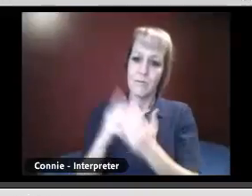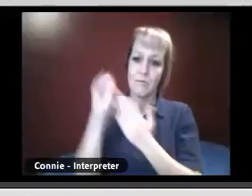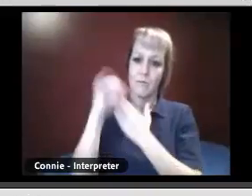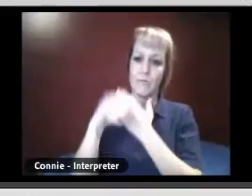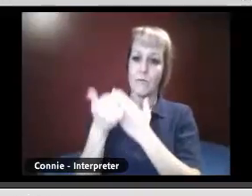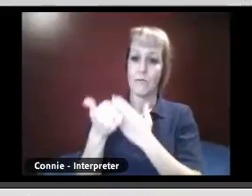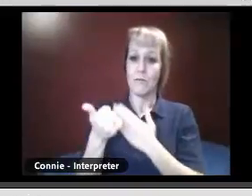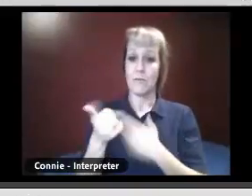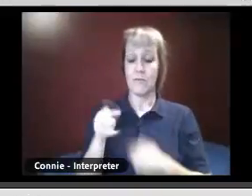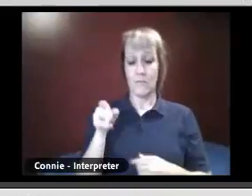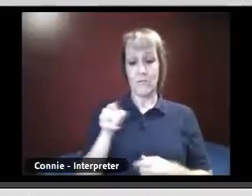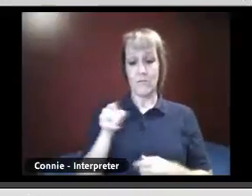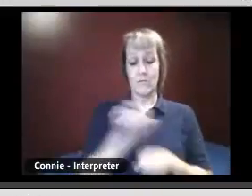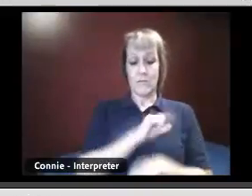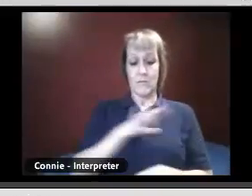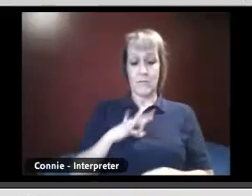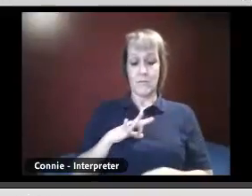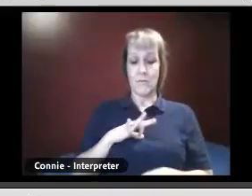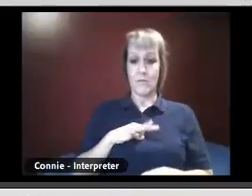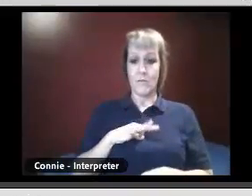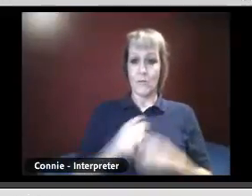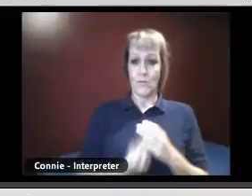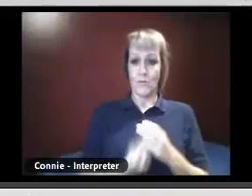grow, your style grows too.